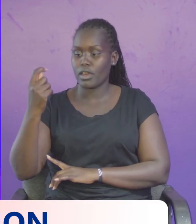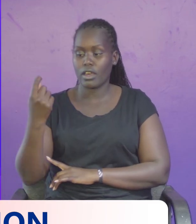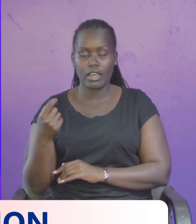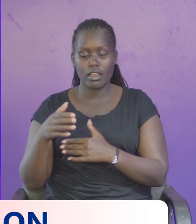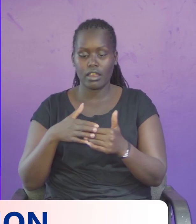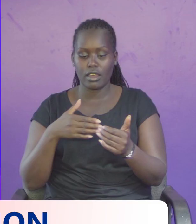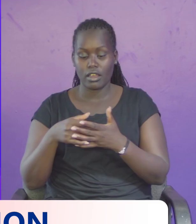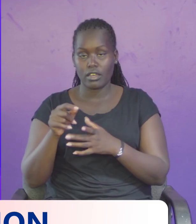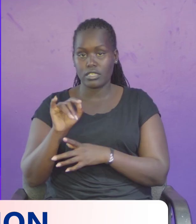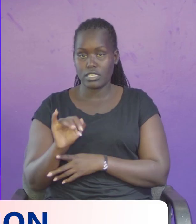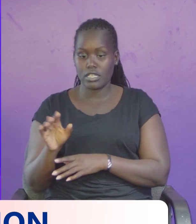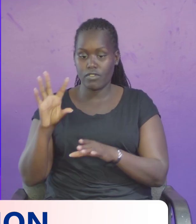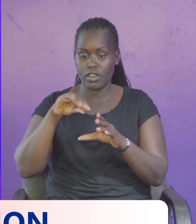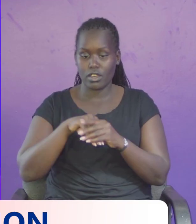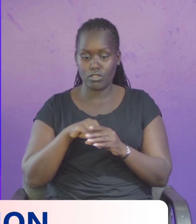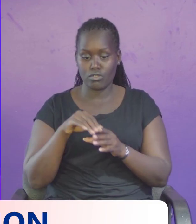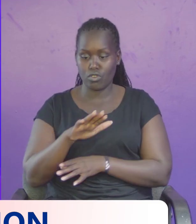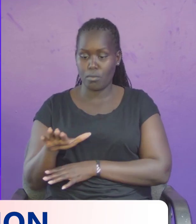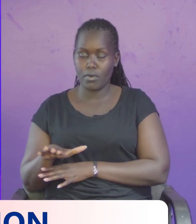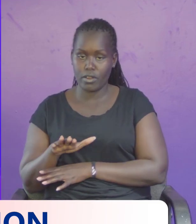Science TV is your inclusion platform.